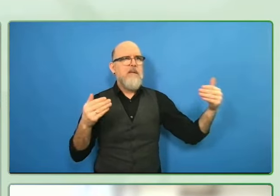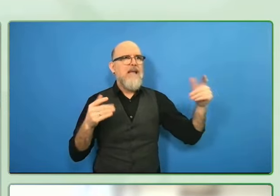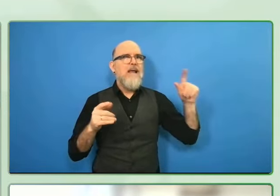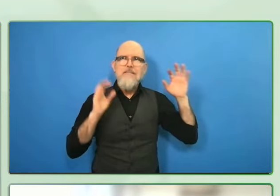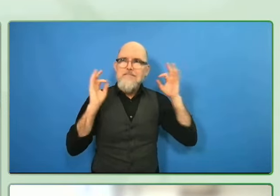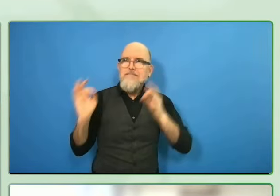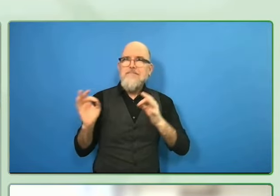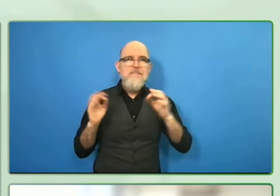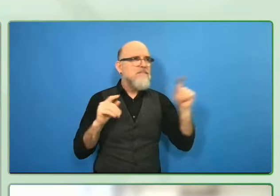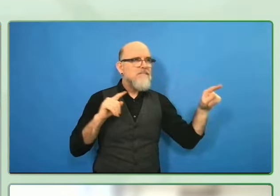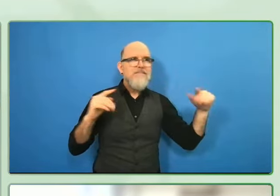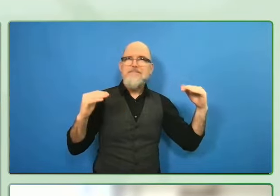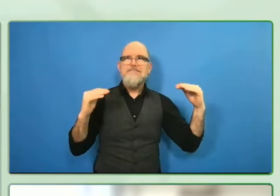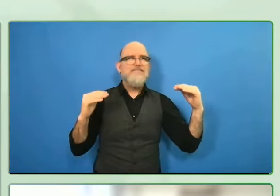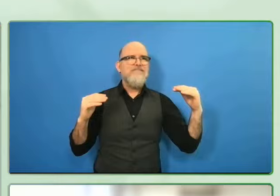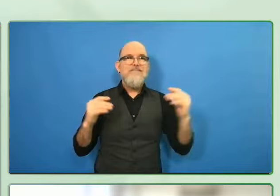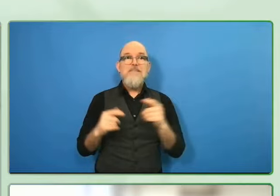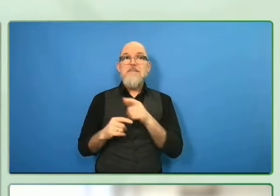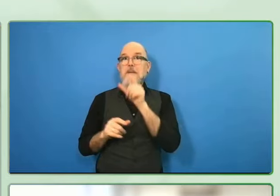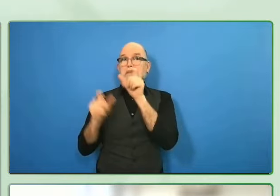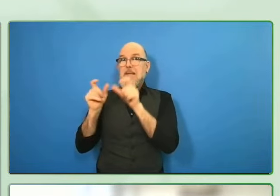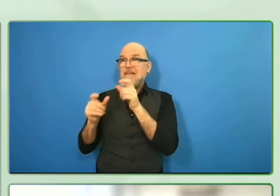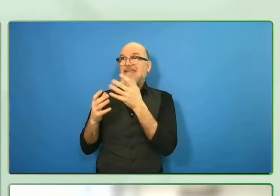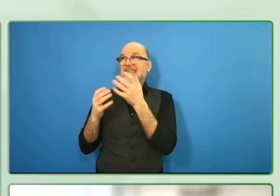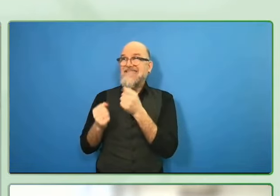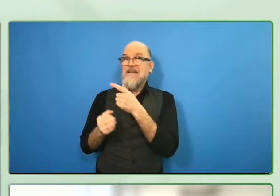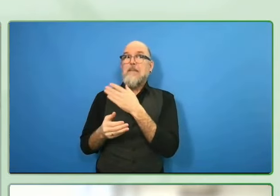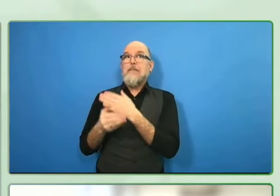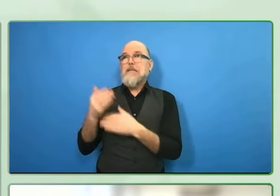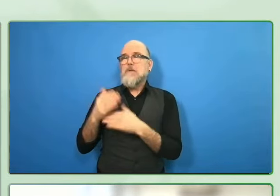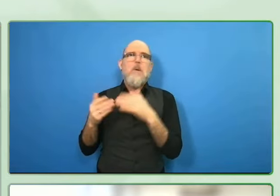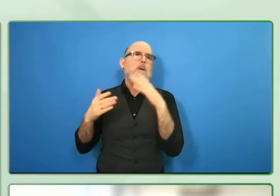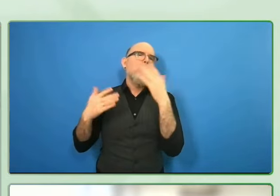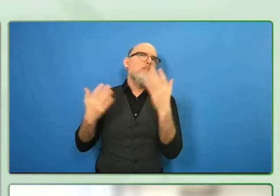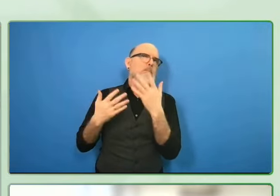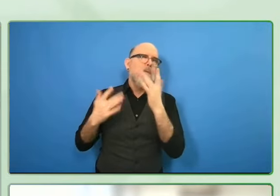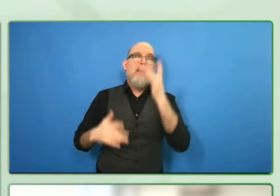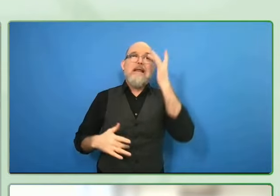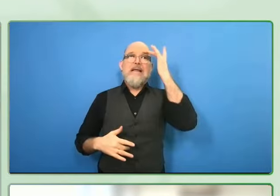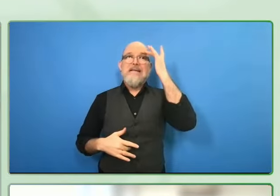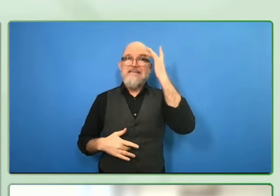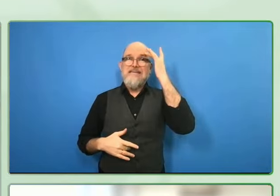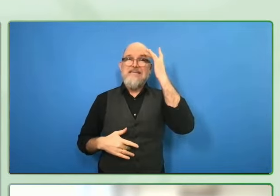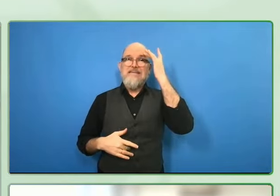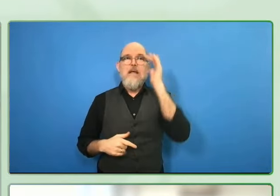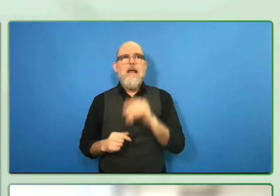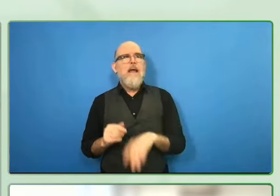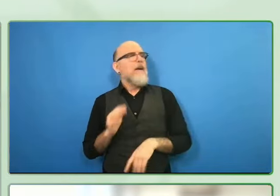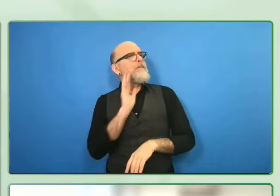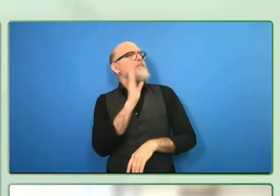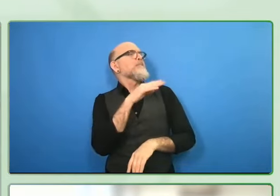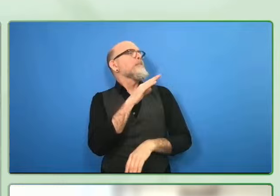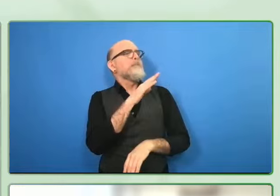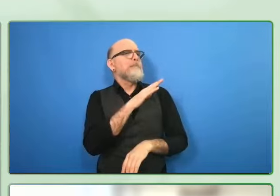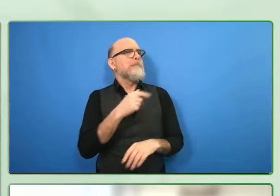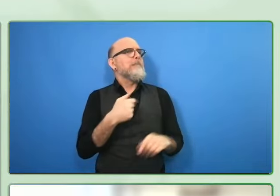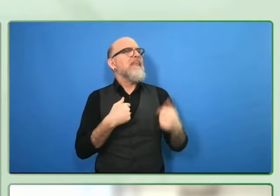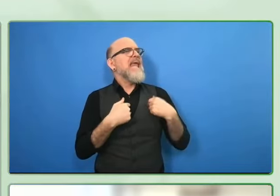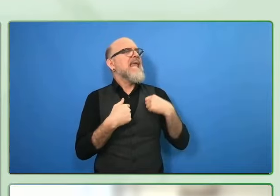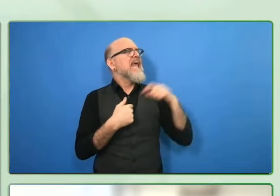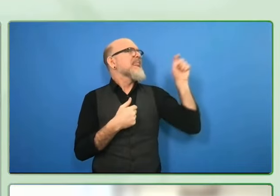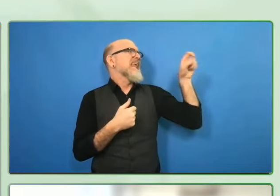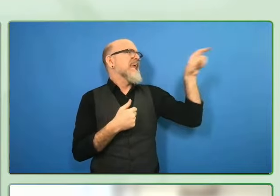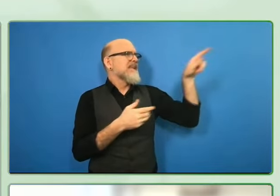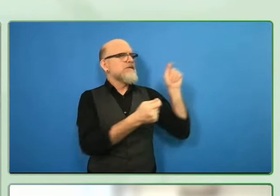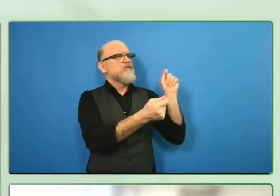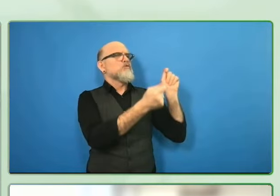health condition says, actually, I need you to do something different. I need a new piece of kit. I need something done differently if I'm